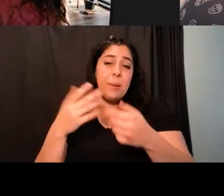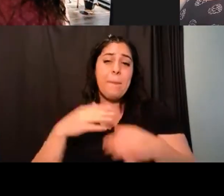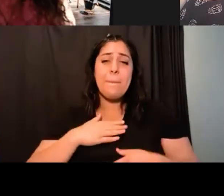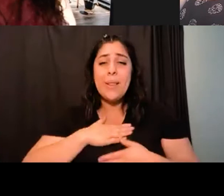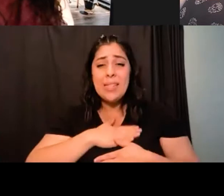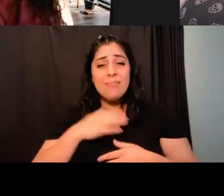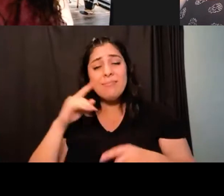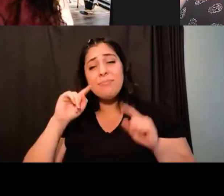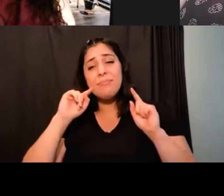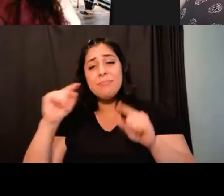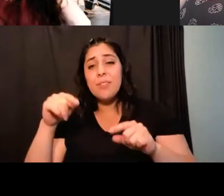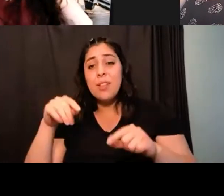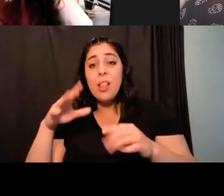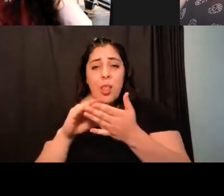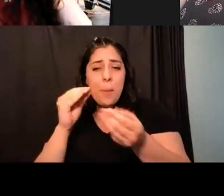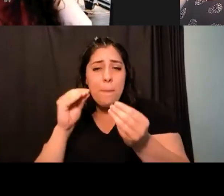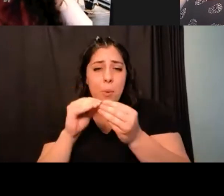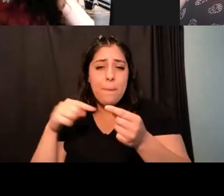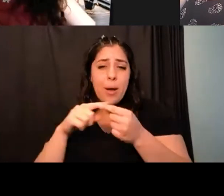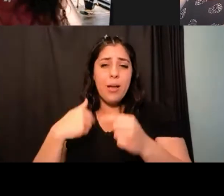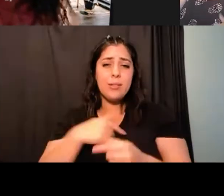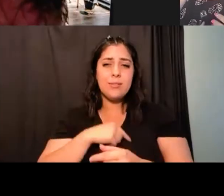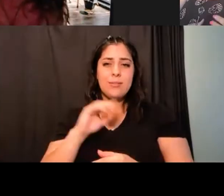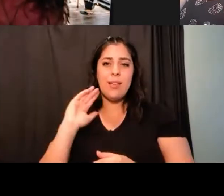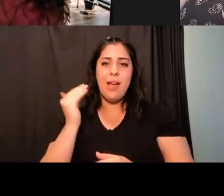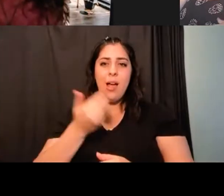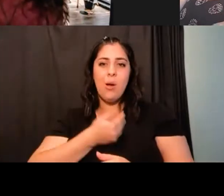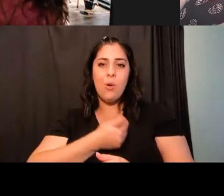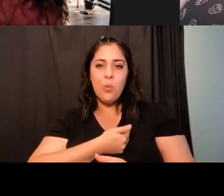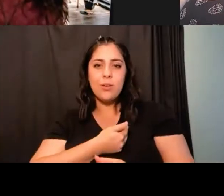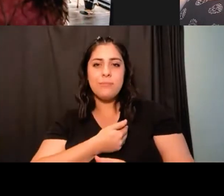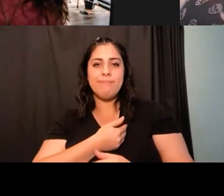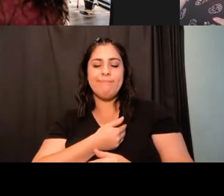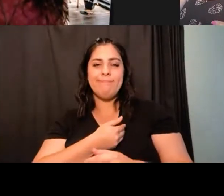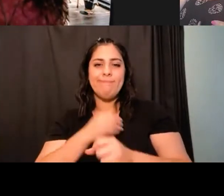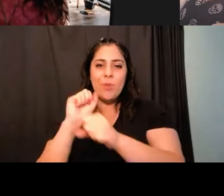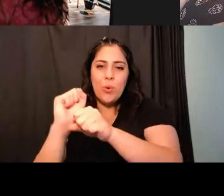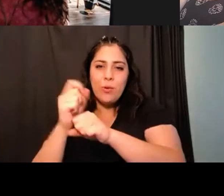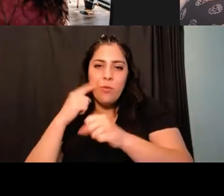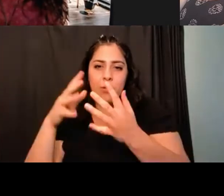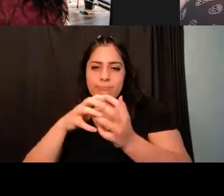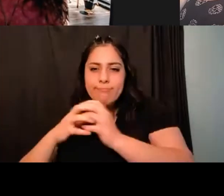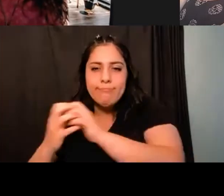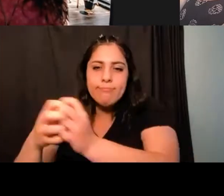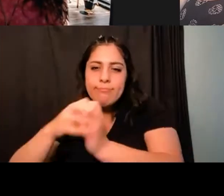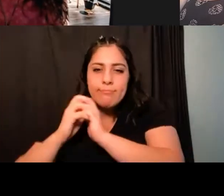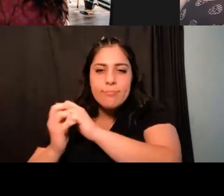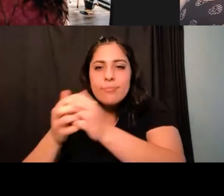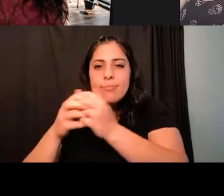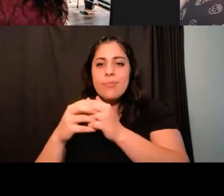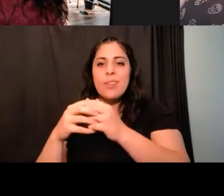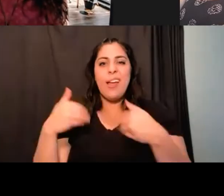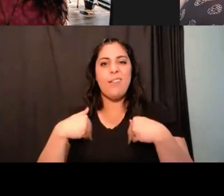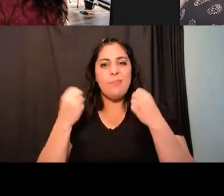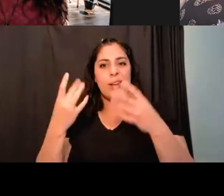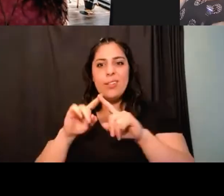what we do, the ways that we are committed to becoming an even more intersectional organization, and the many events and activities that we have coming up.